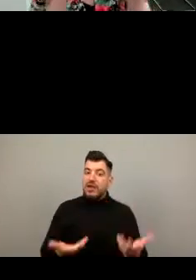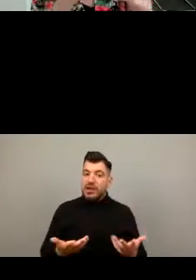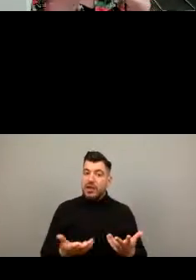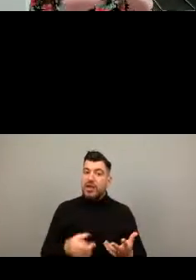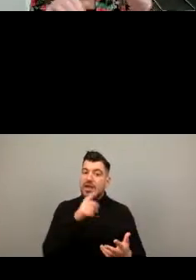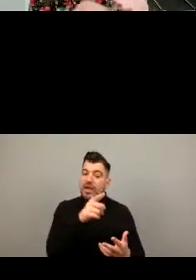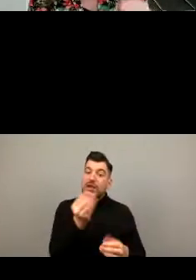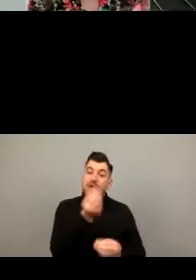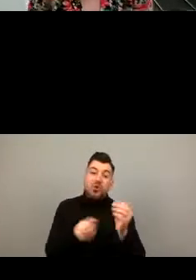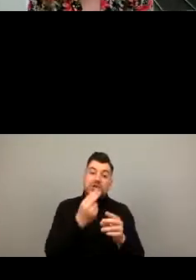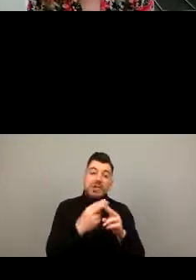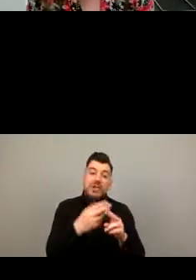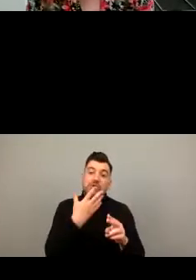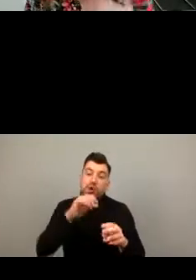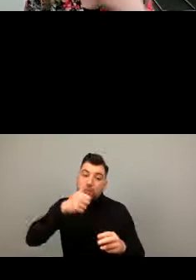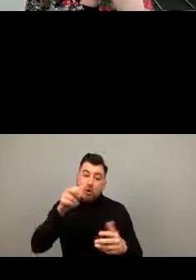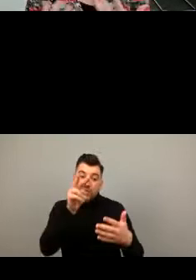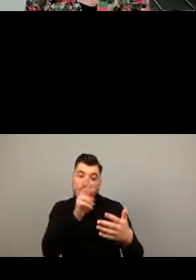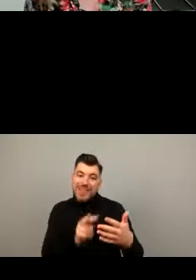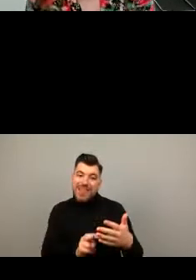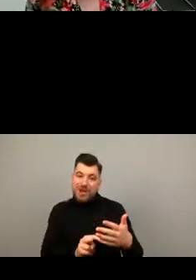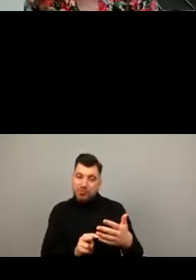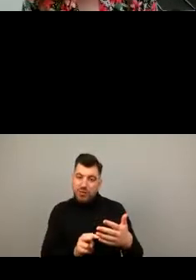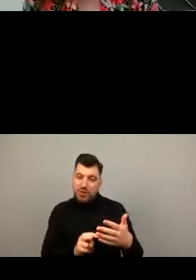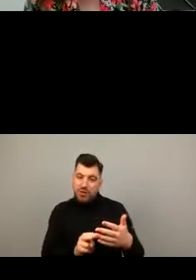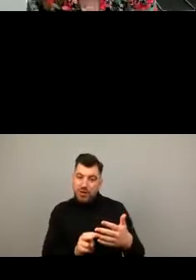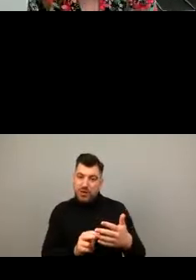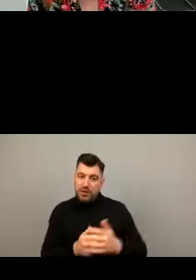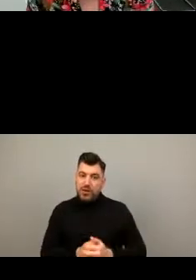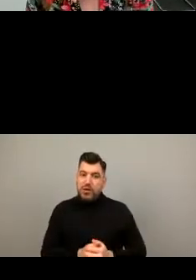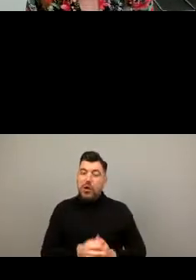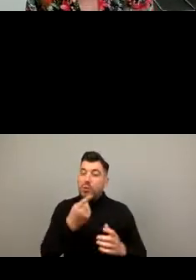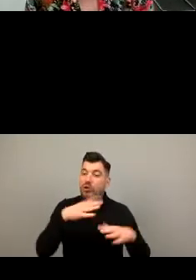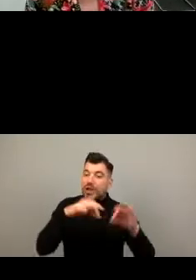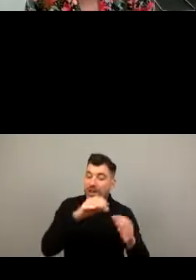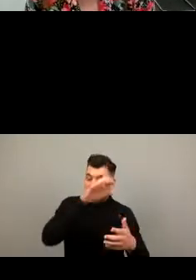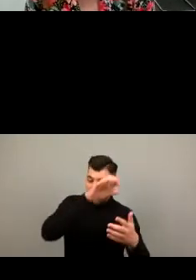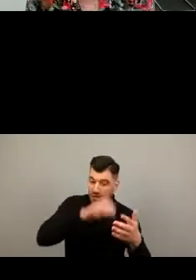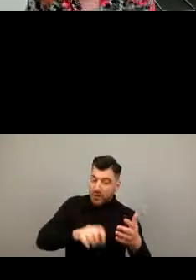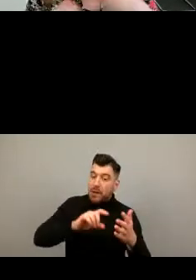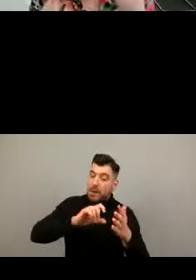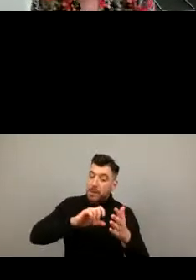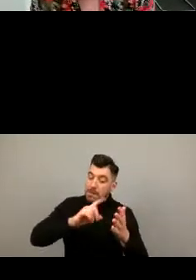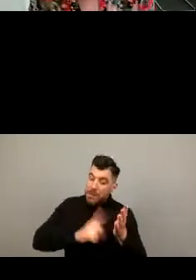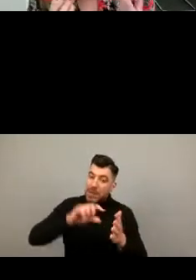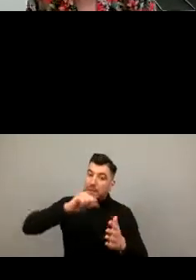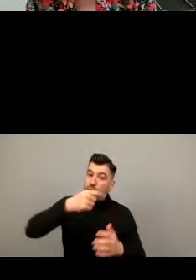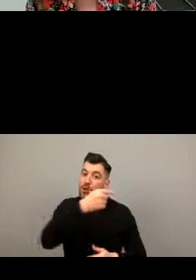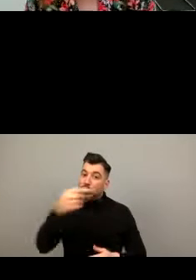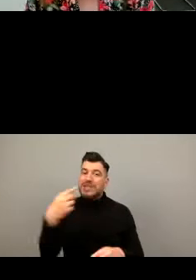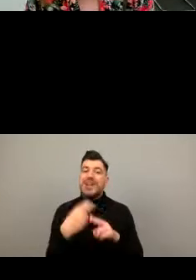even when they're just scanning through a text. So always start a paragraph with the most important sentence, and then explain